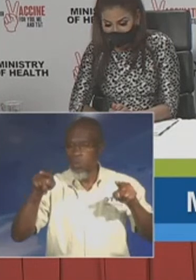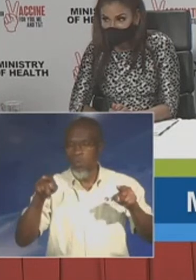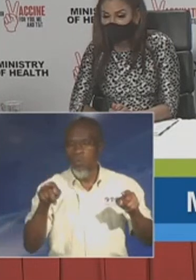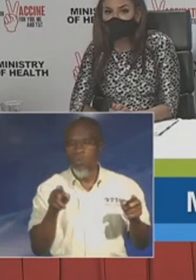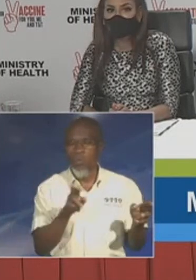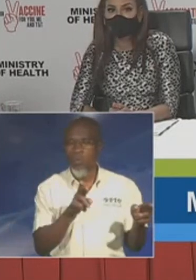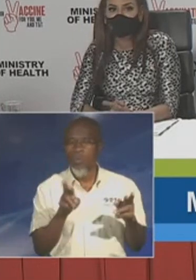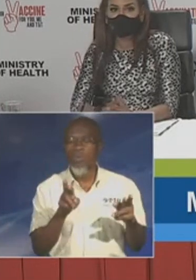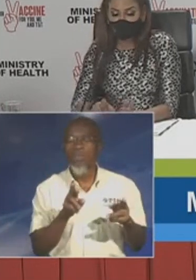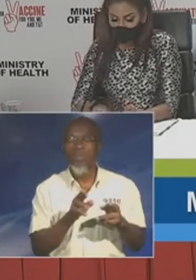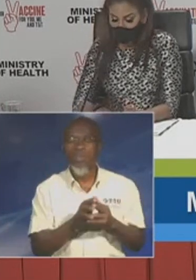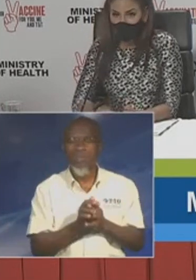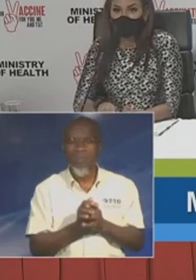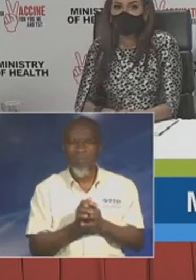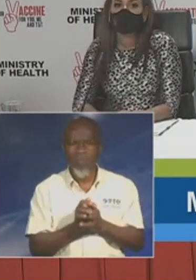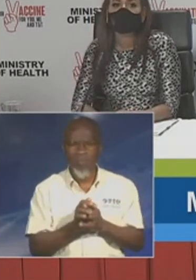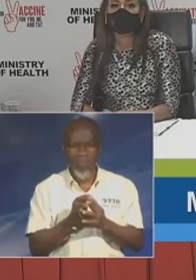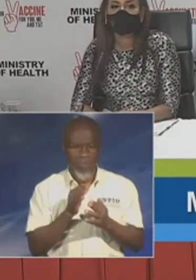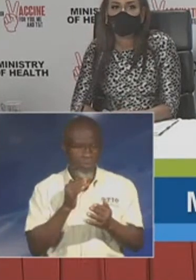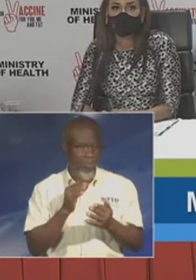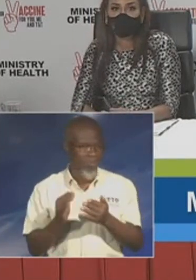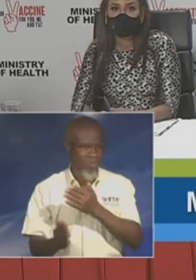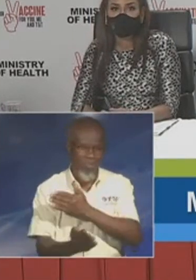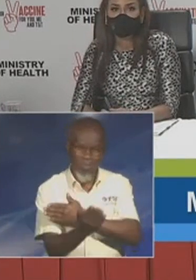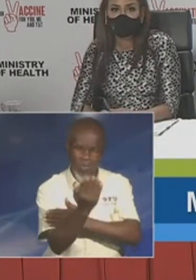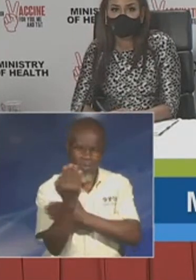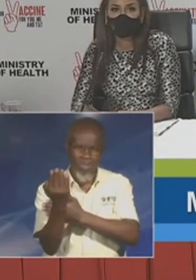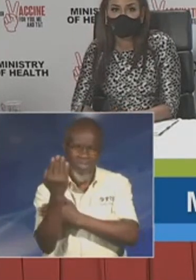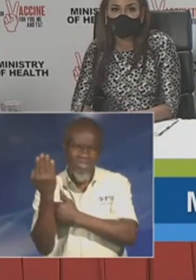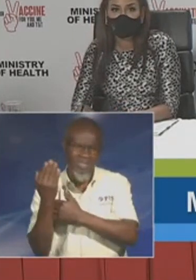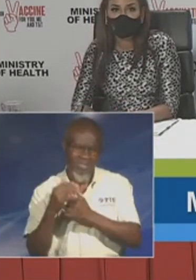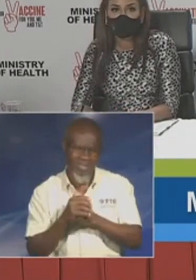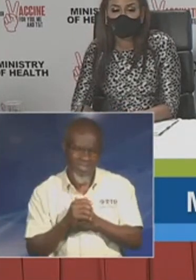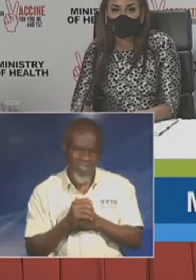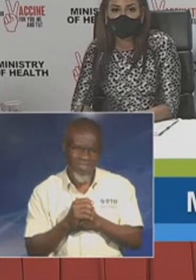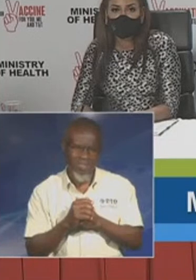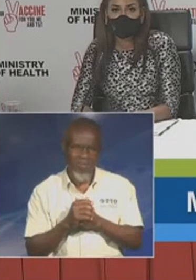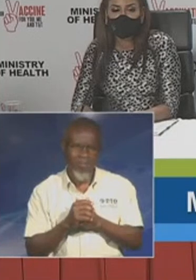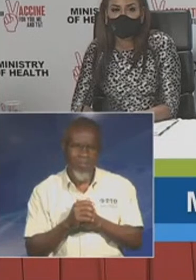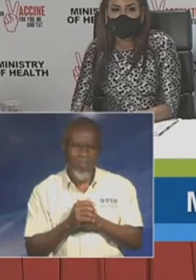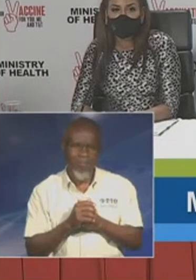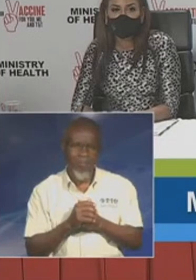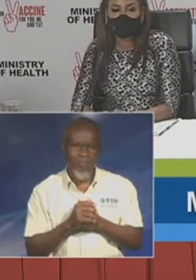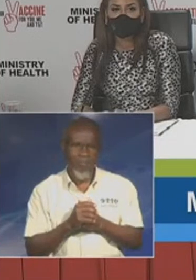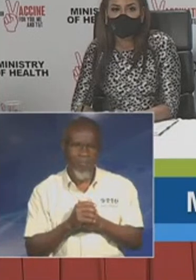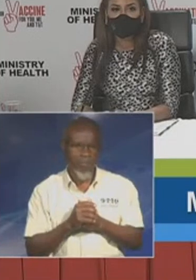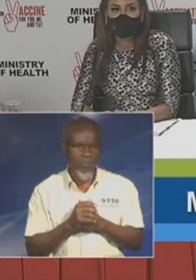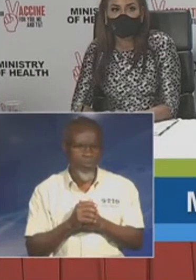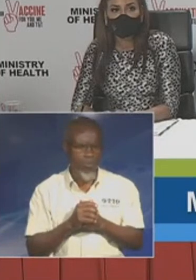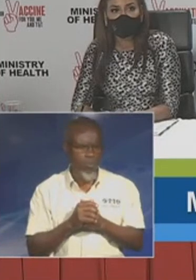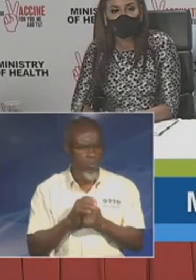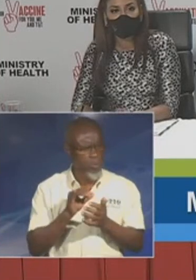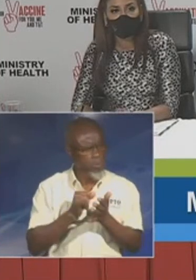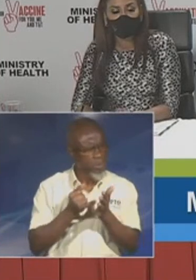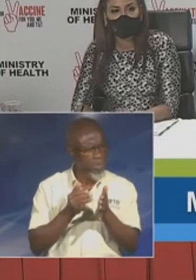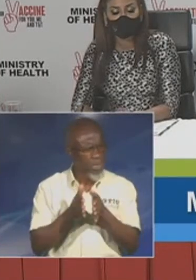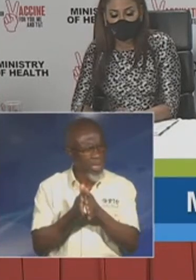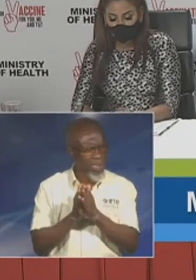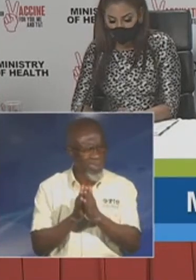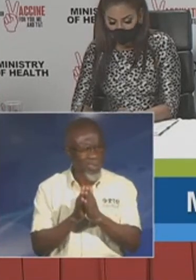Hi, good morning, Suan Wayo. Hi, good morning, Suan Wayo from azpnews.com. Just asking for some